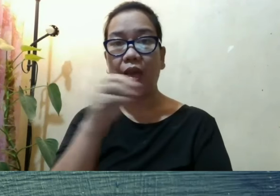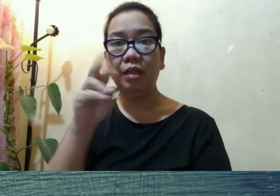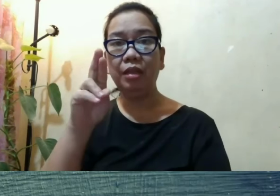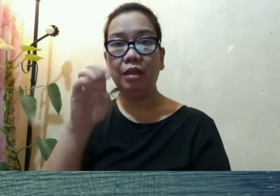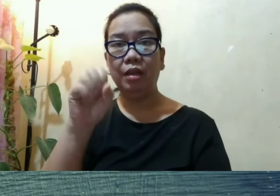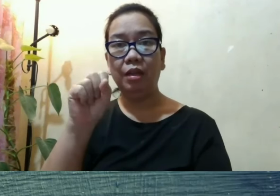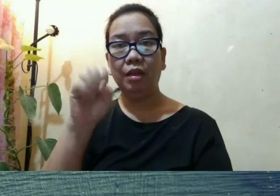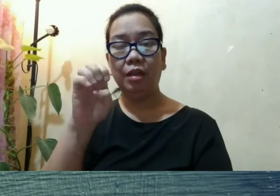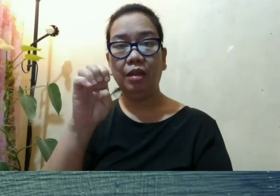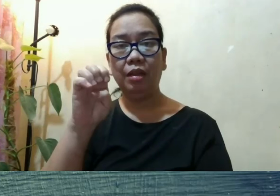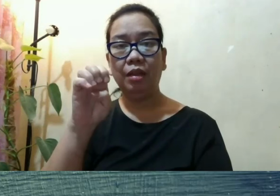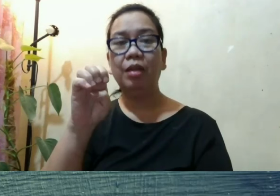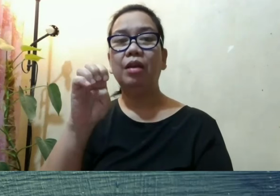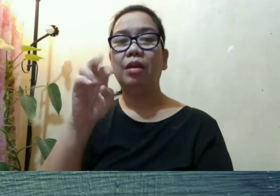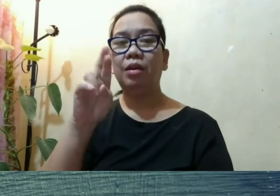dams and